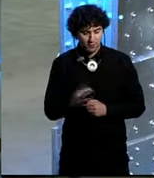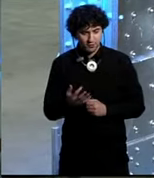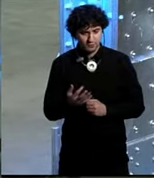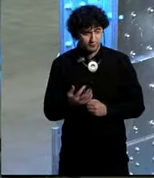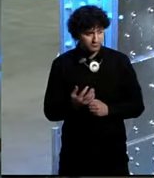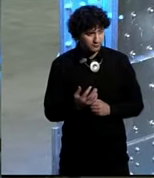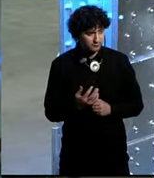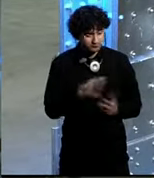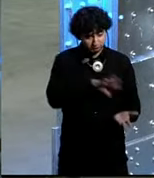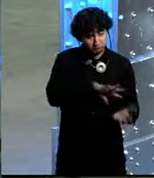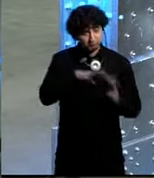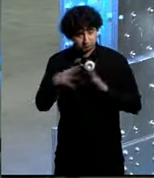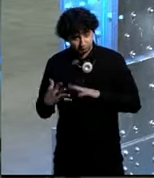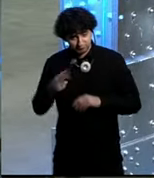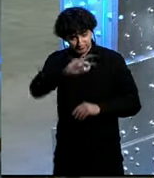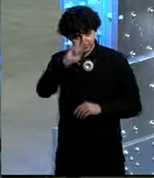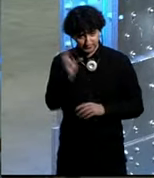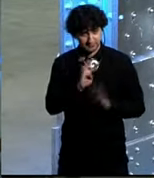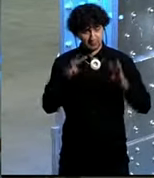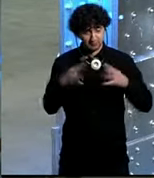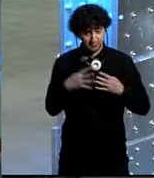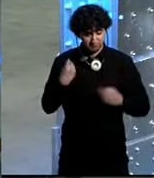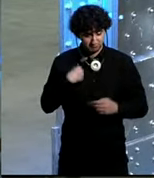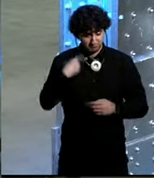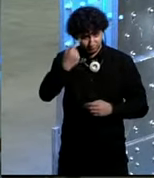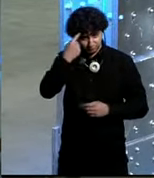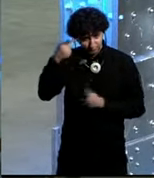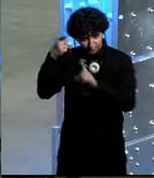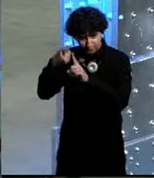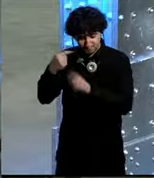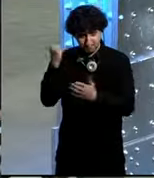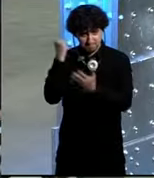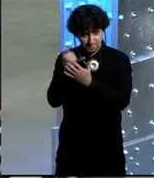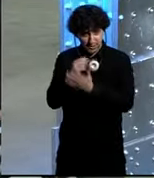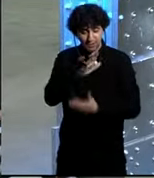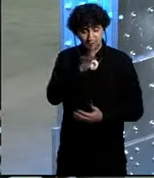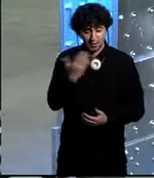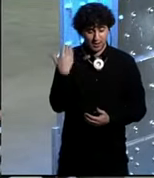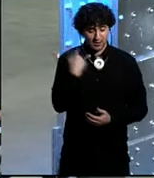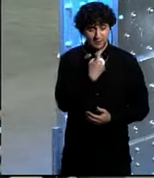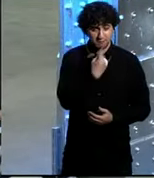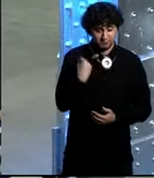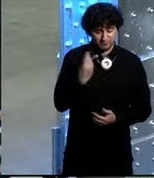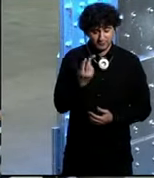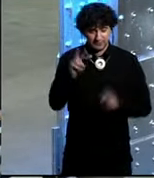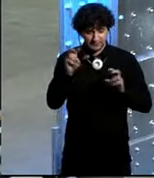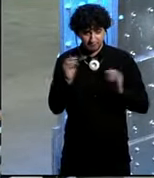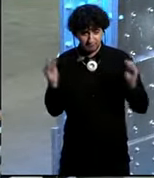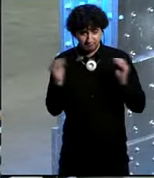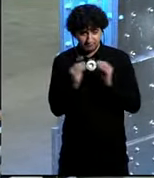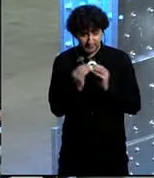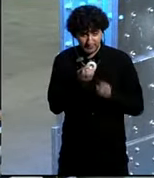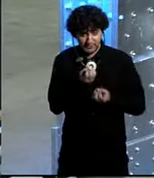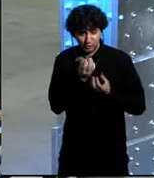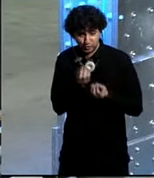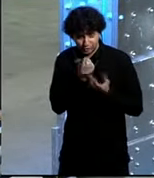can. I think that transmedia can be made a tool, because as I was saying beforehand, everything has to